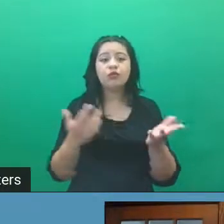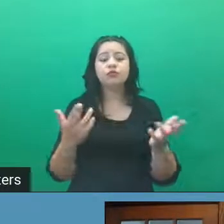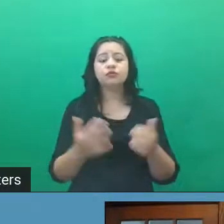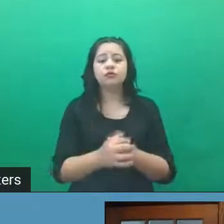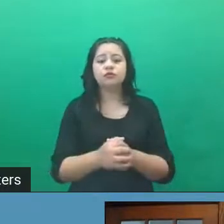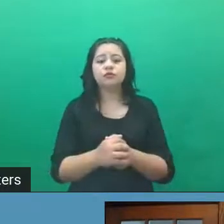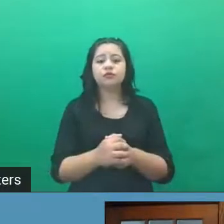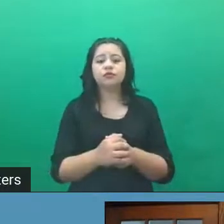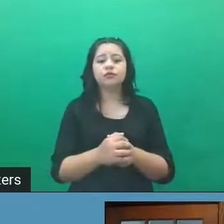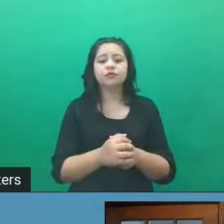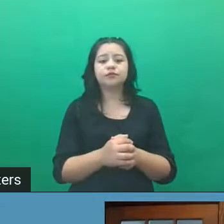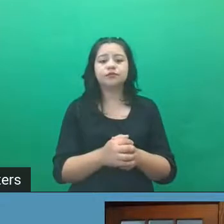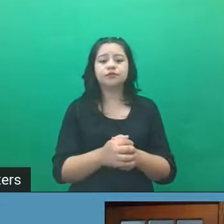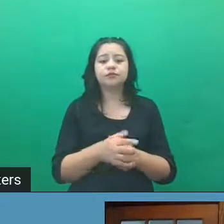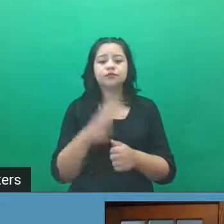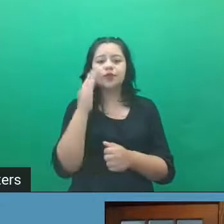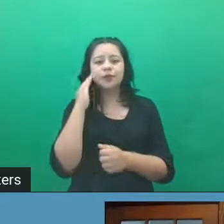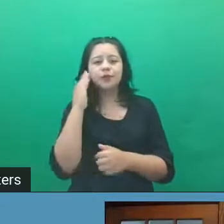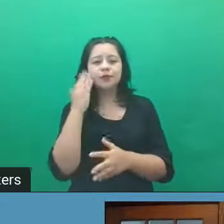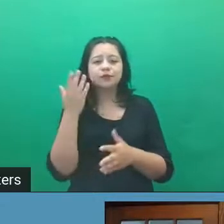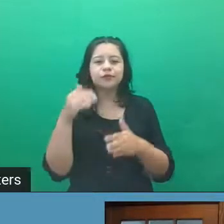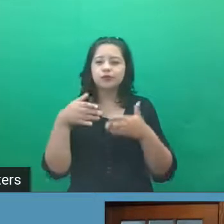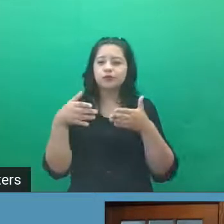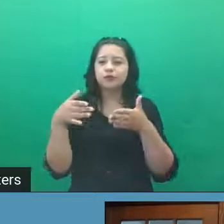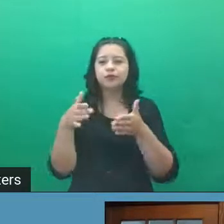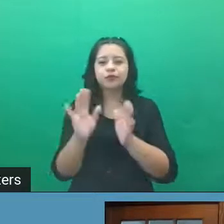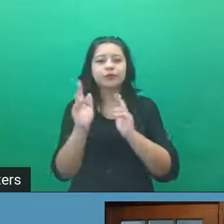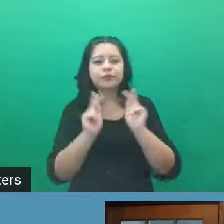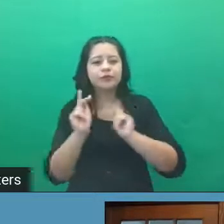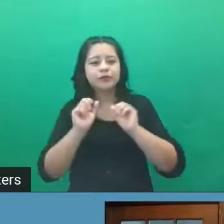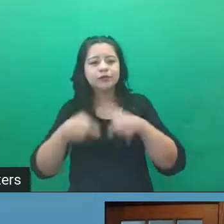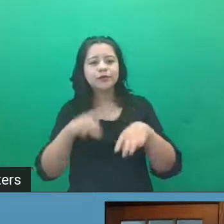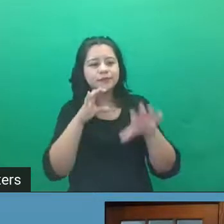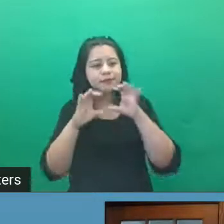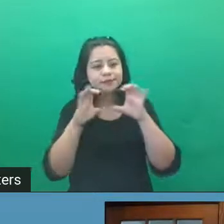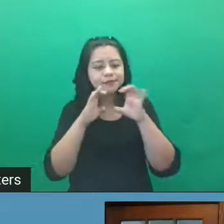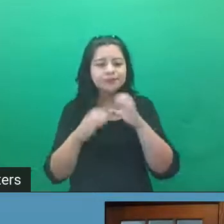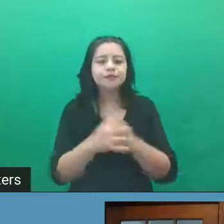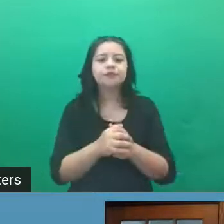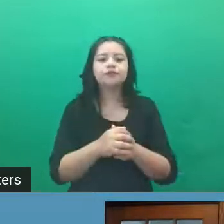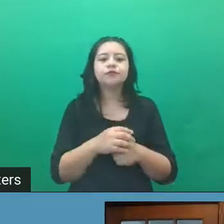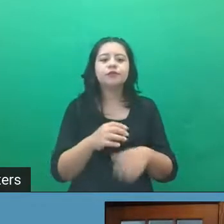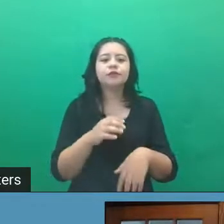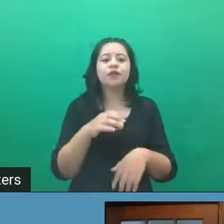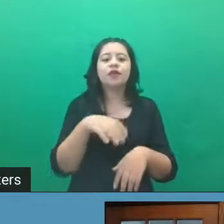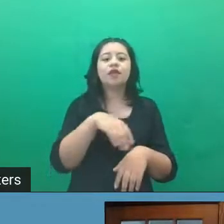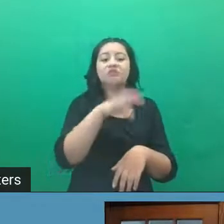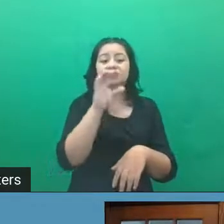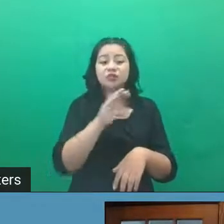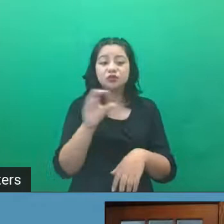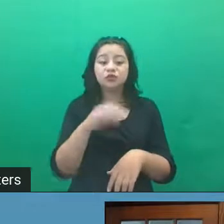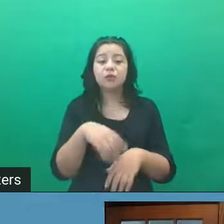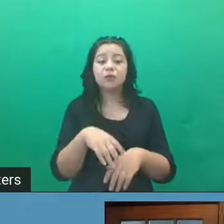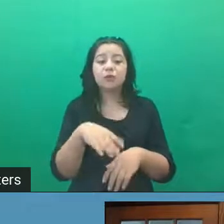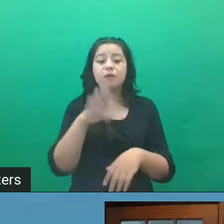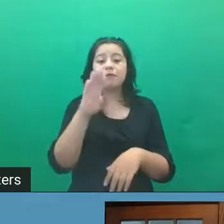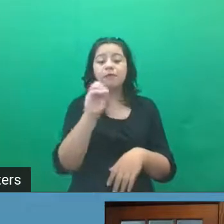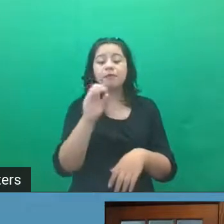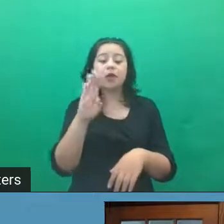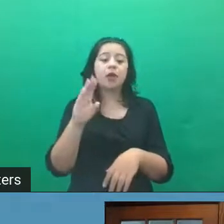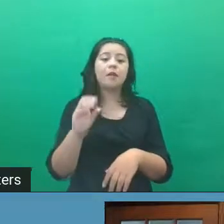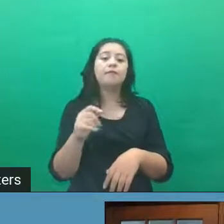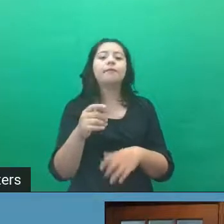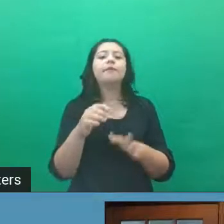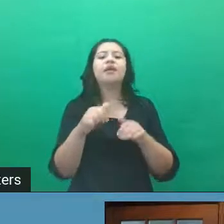encouraging ways in which people communicate. I know somebody asked about Zoom bombing is something. So whenever you invite